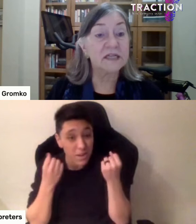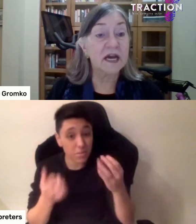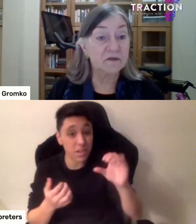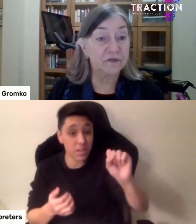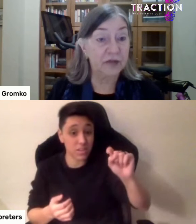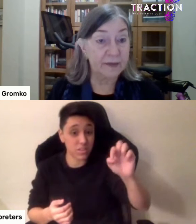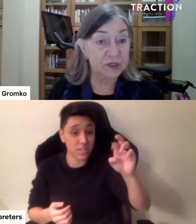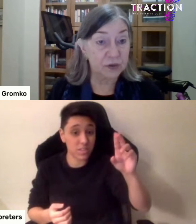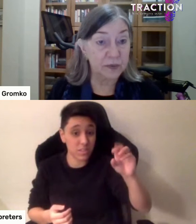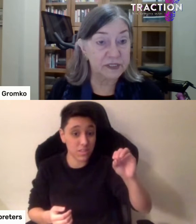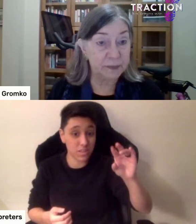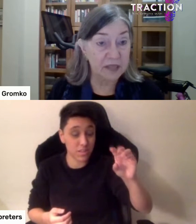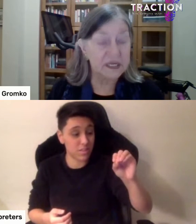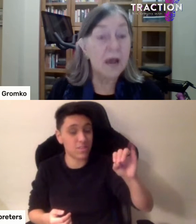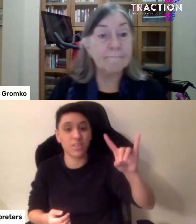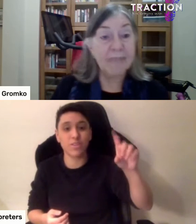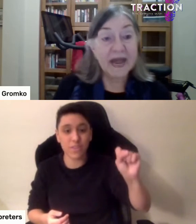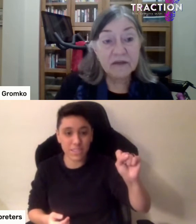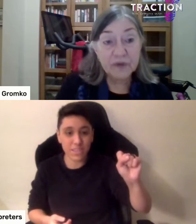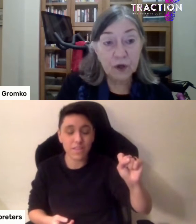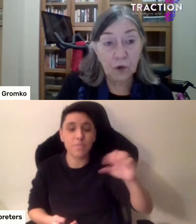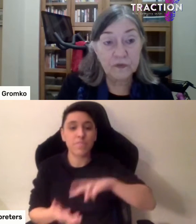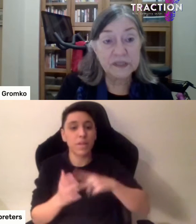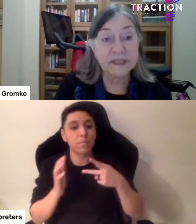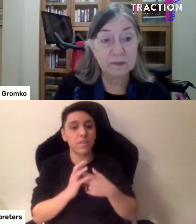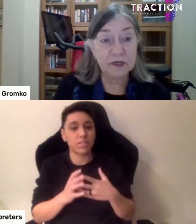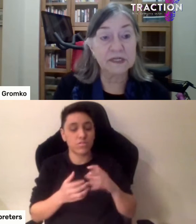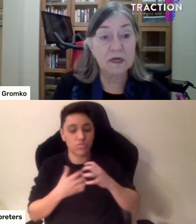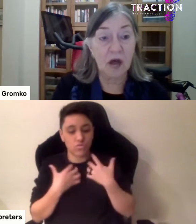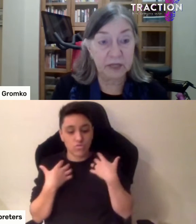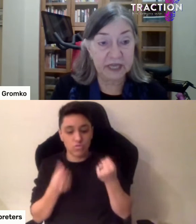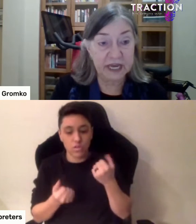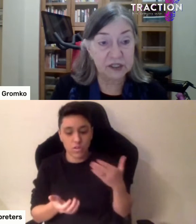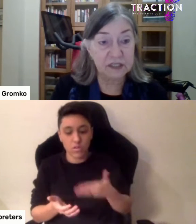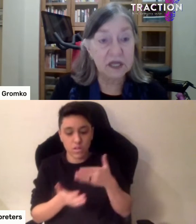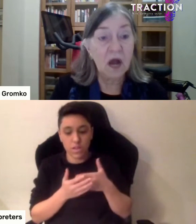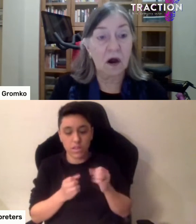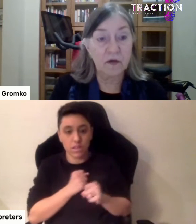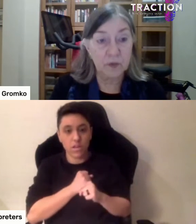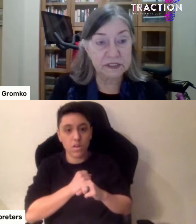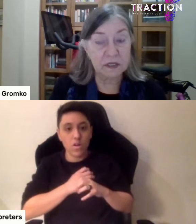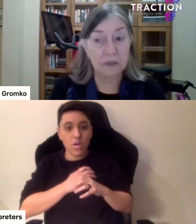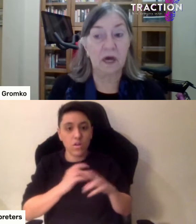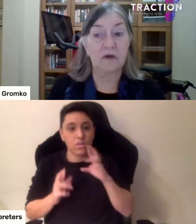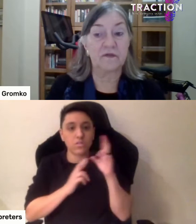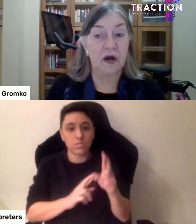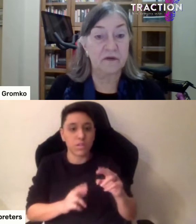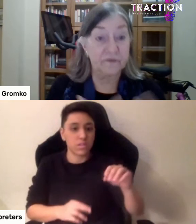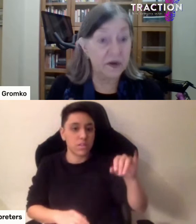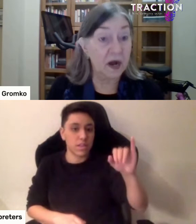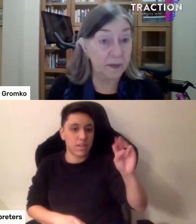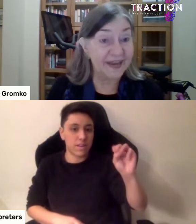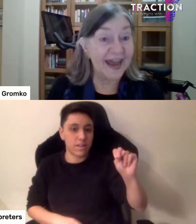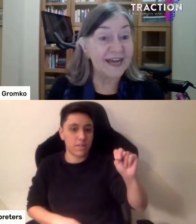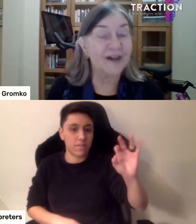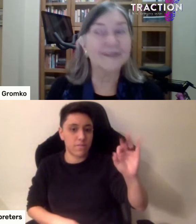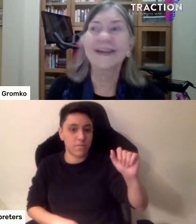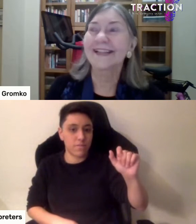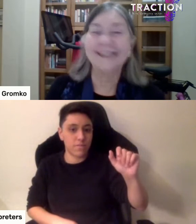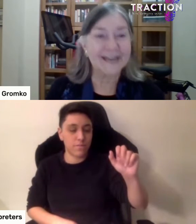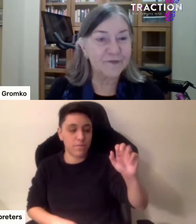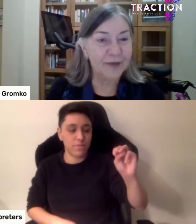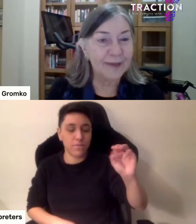strong anti-inflammatory response. Many of the COVID symptoms and complications are the result of